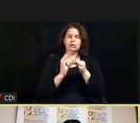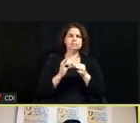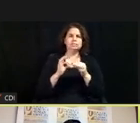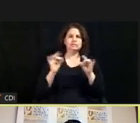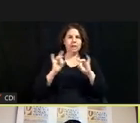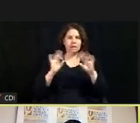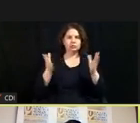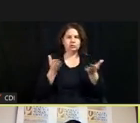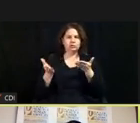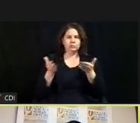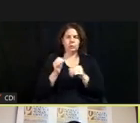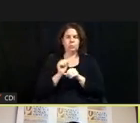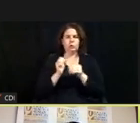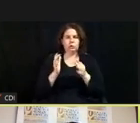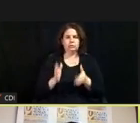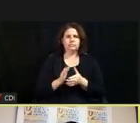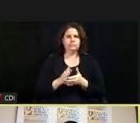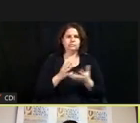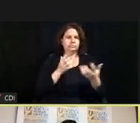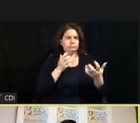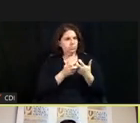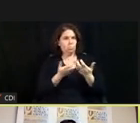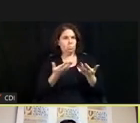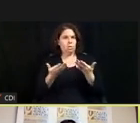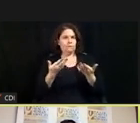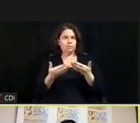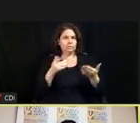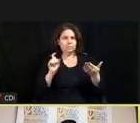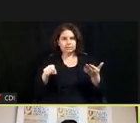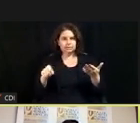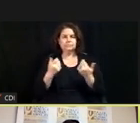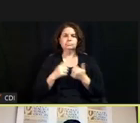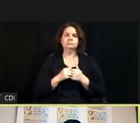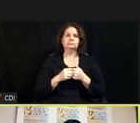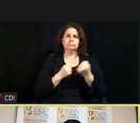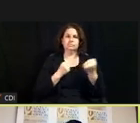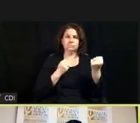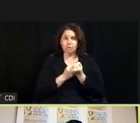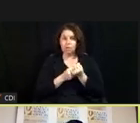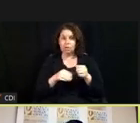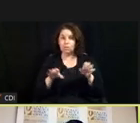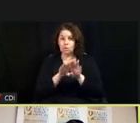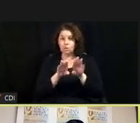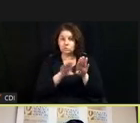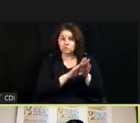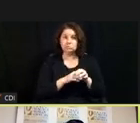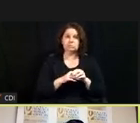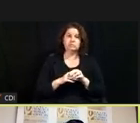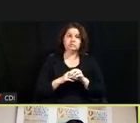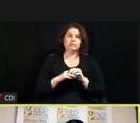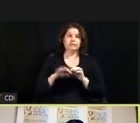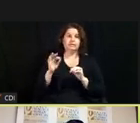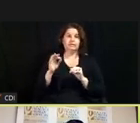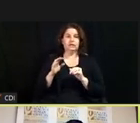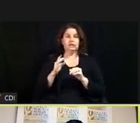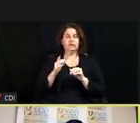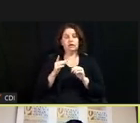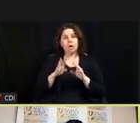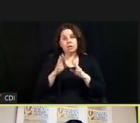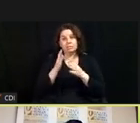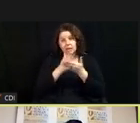out there, and supporting facility closures and openings when needed. Next slide, please.